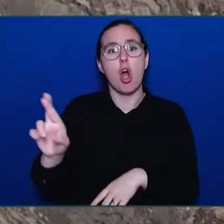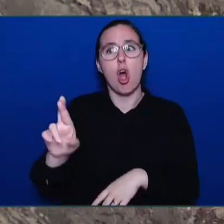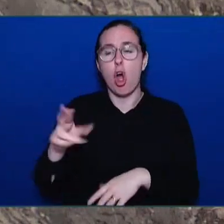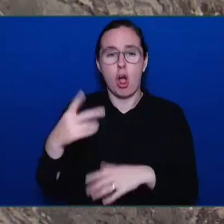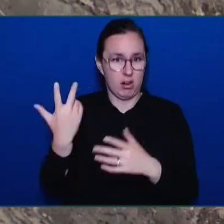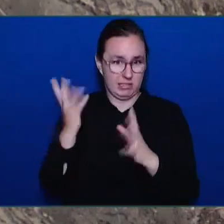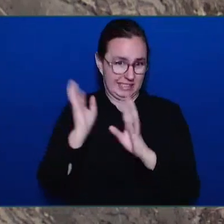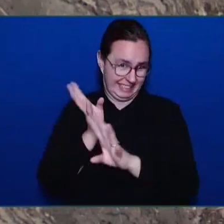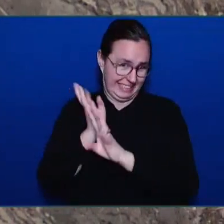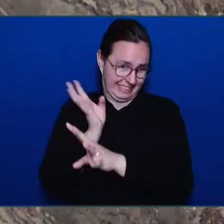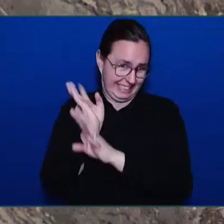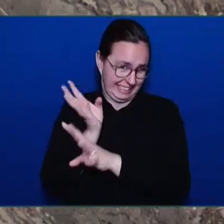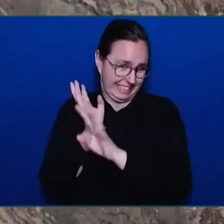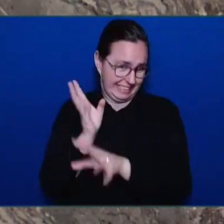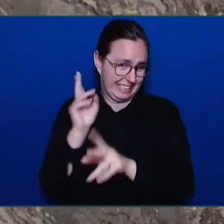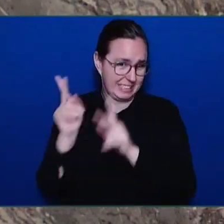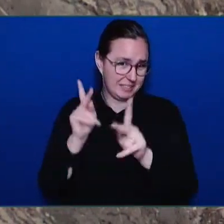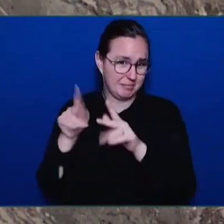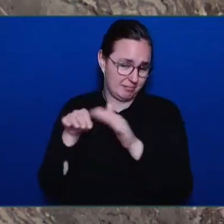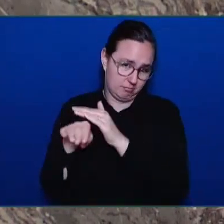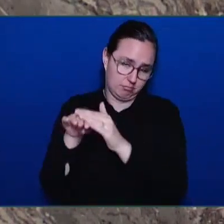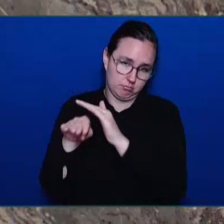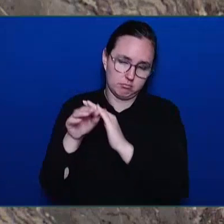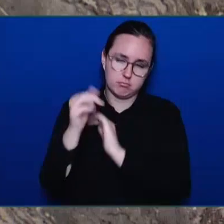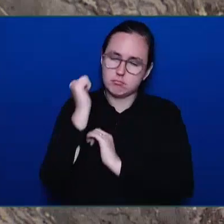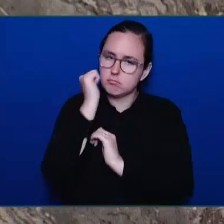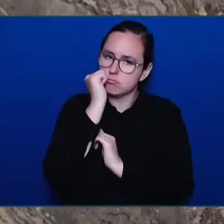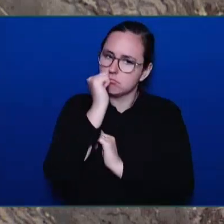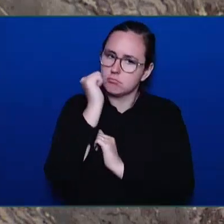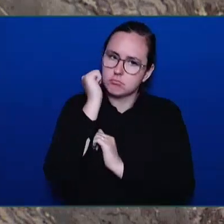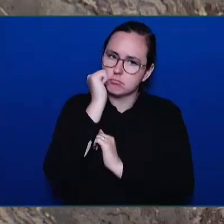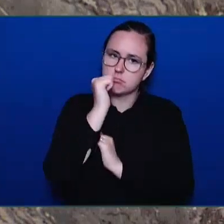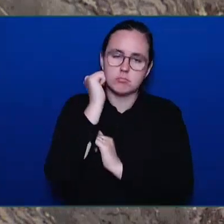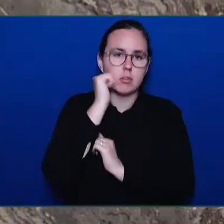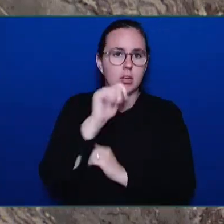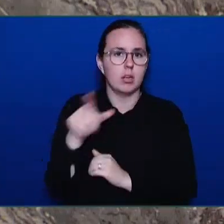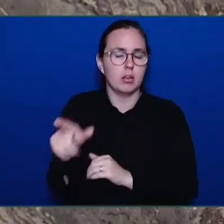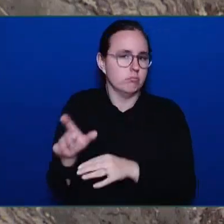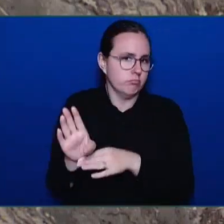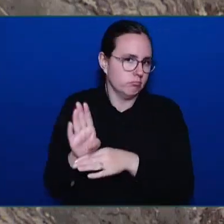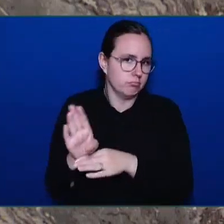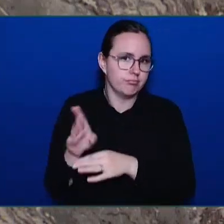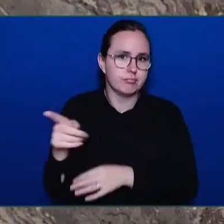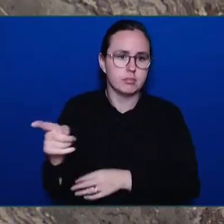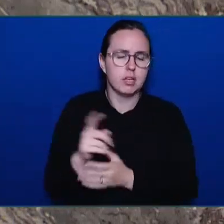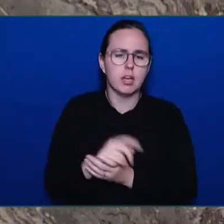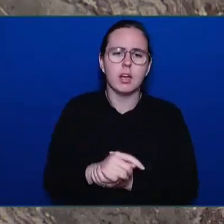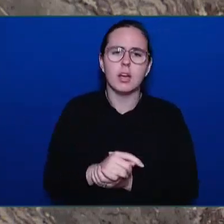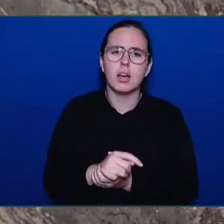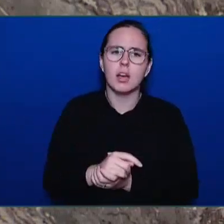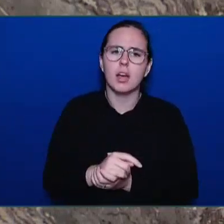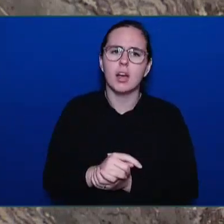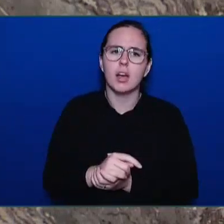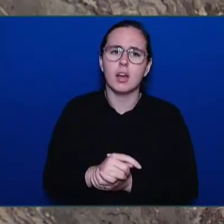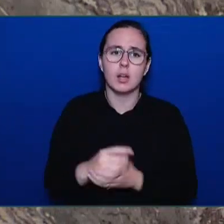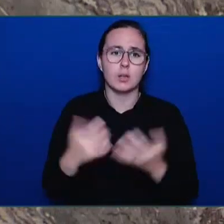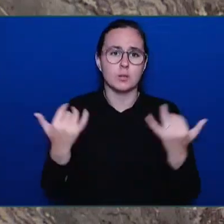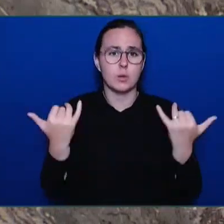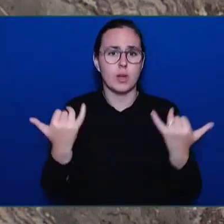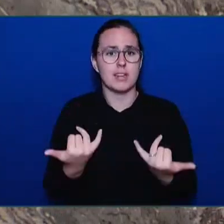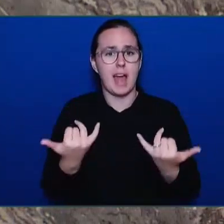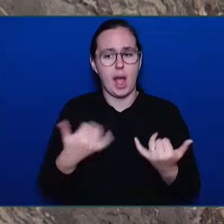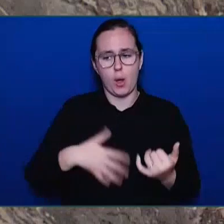now expectant mothers and families face yet another crisis. The Thompson Region Family Obstetrics Clinic,